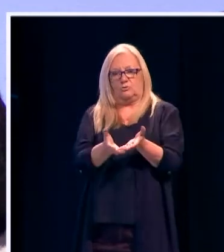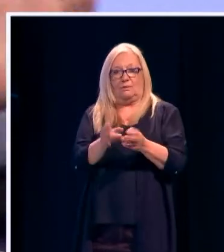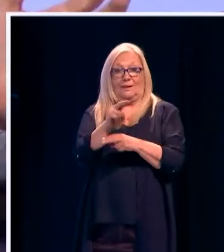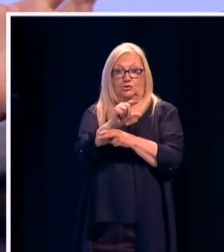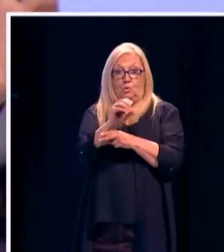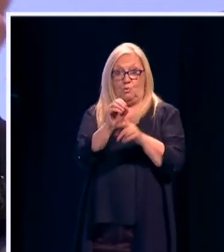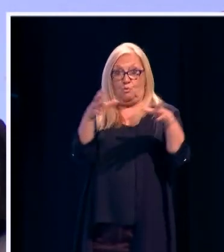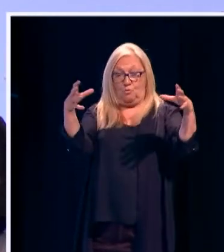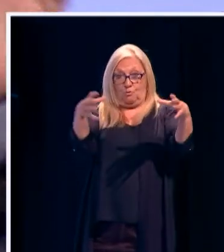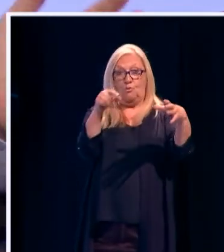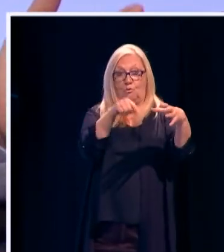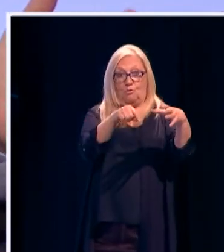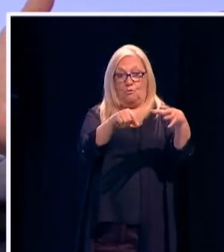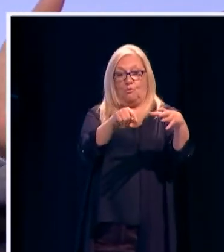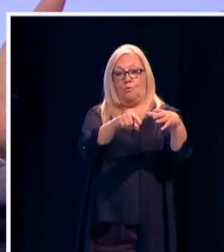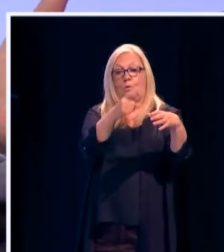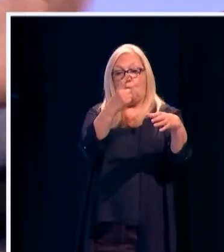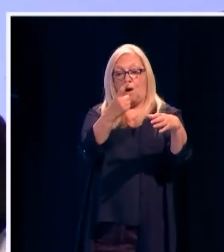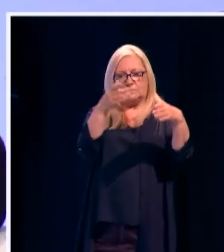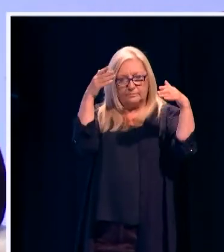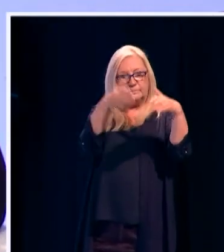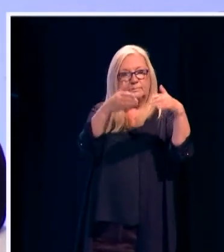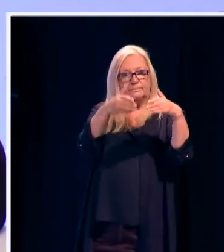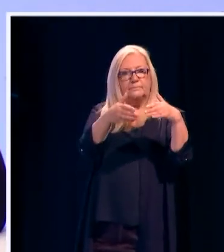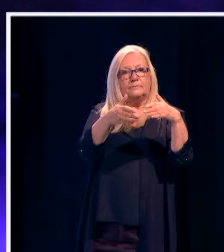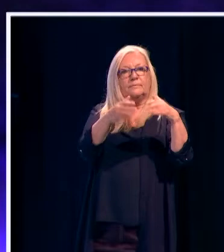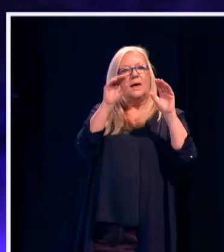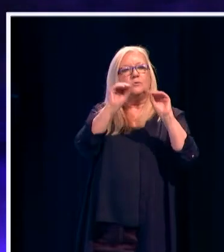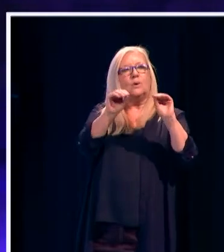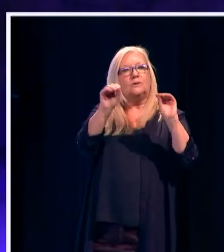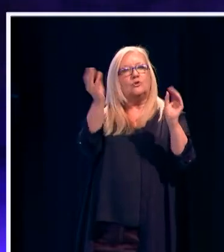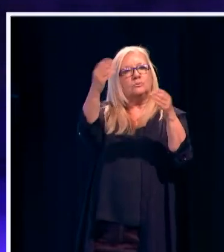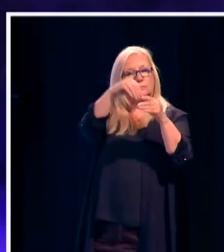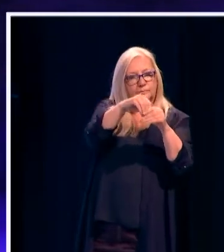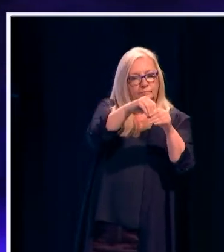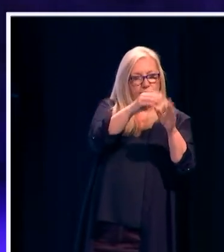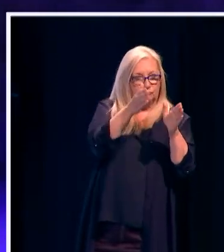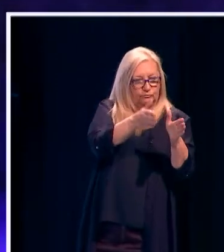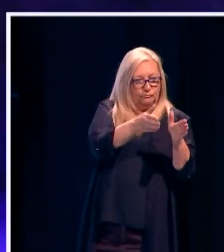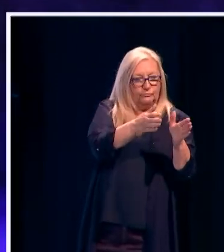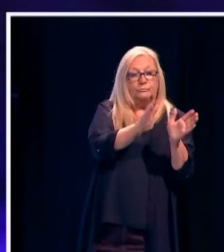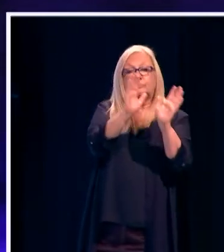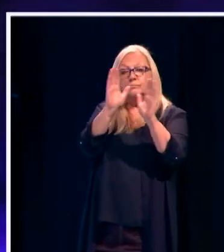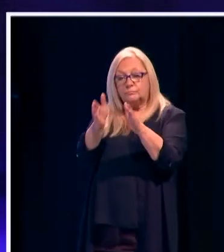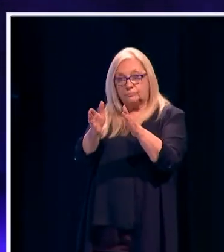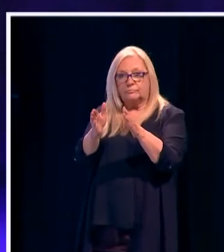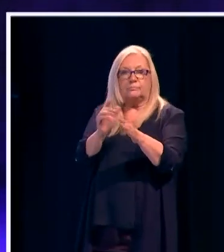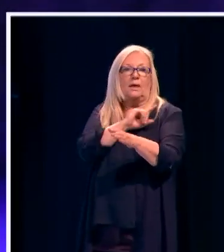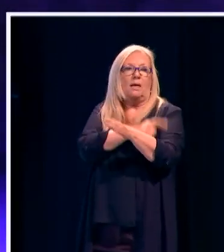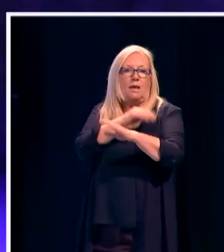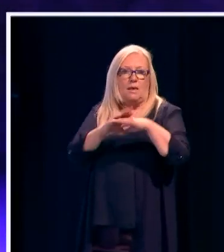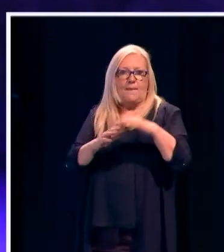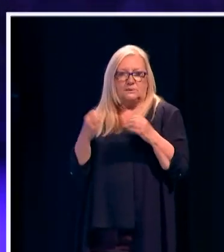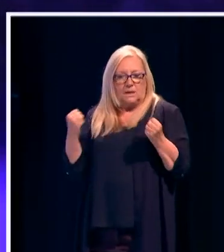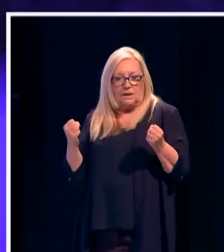is specialized on inclusive education. The second one is specialized in capacity building of